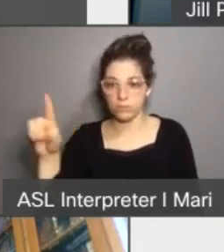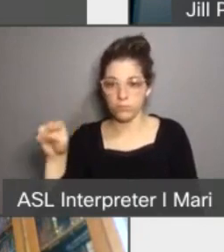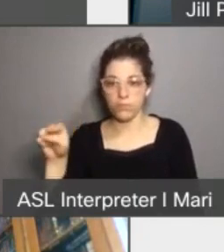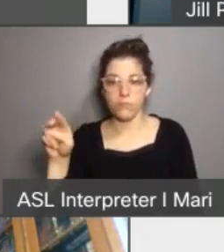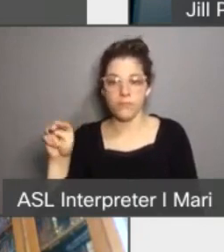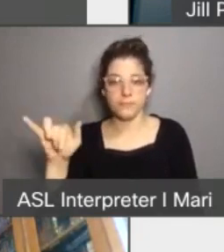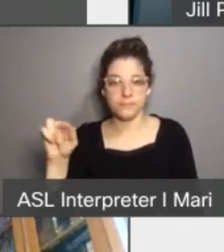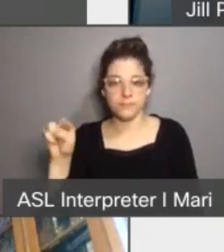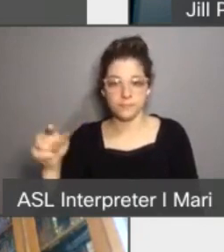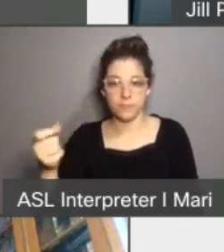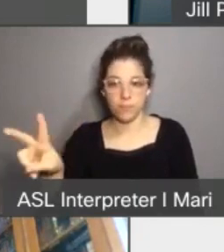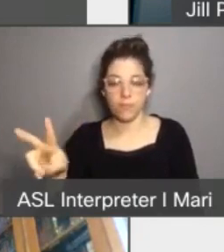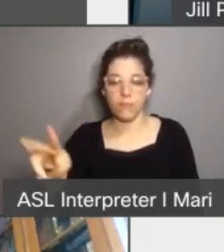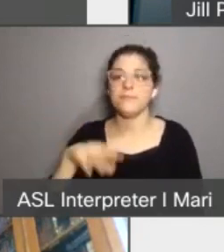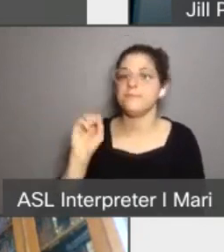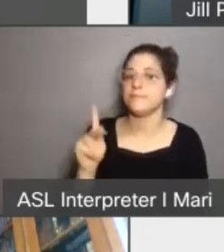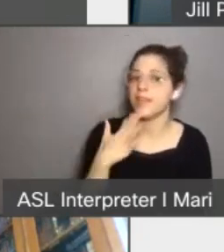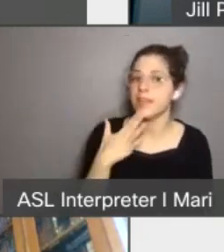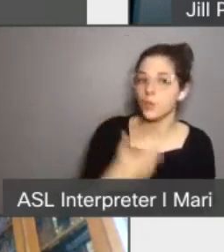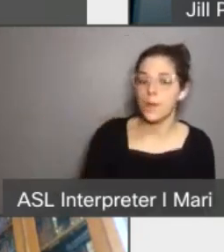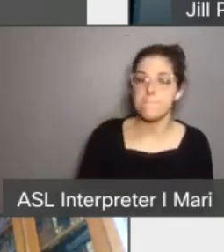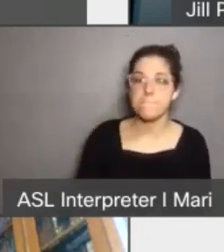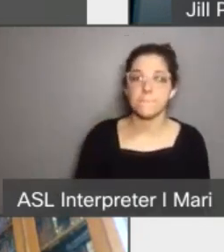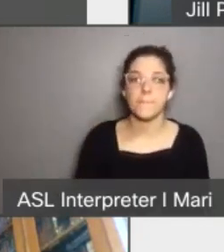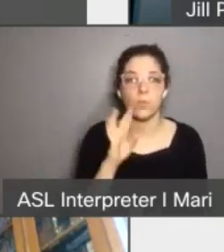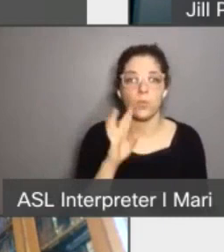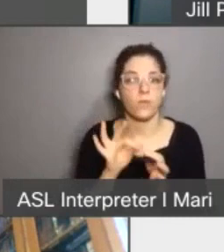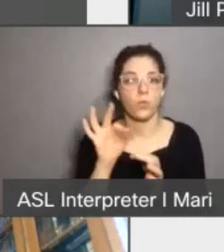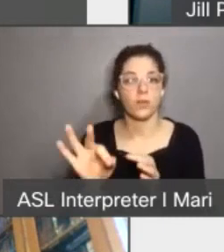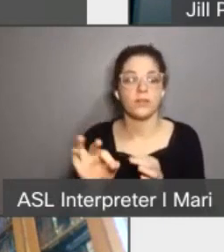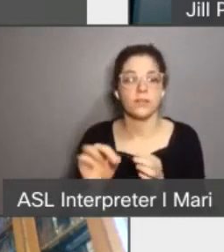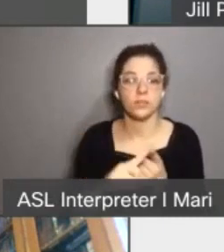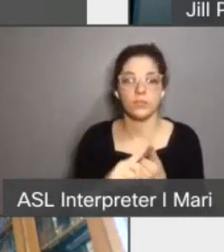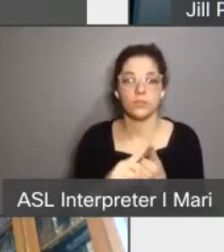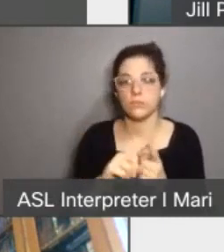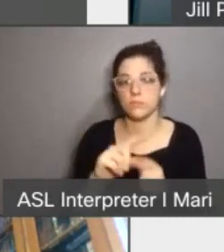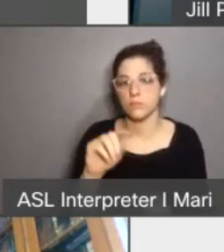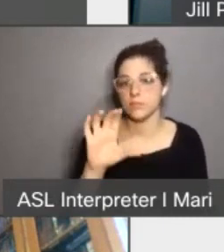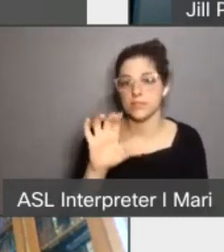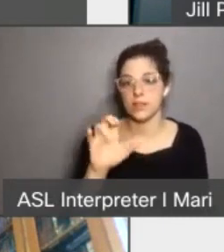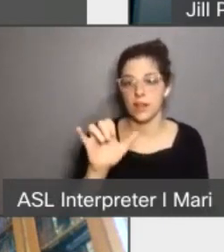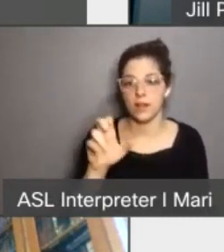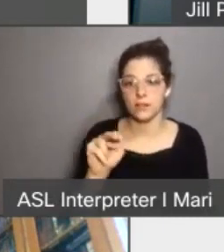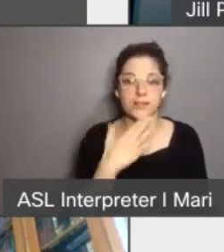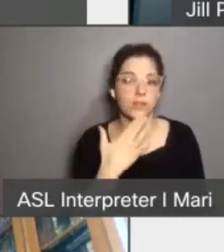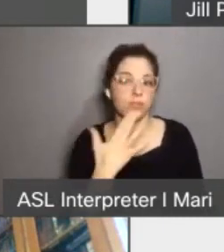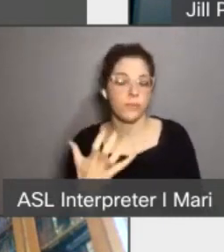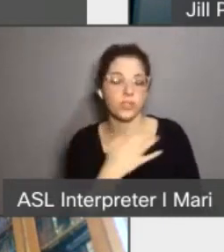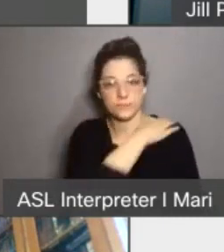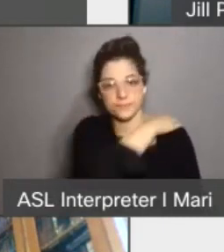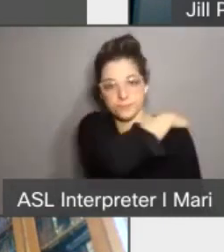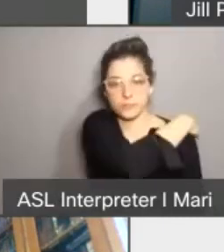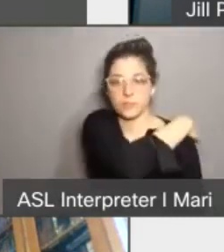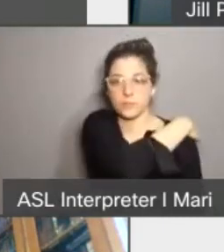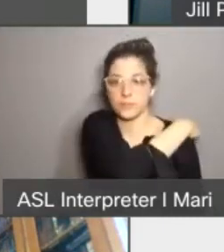opwdd.ny.gov. Okay, thank you. And I will forward it to Salon. Thank you very much, Greg. Thank you very much.